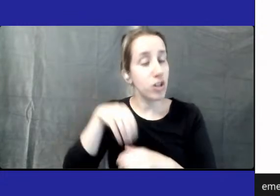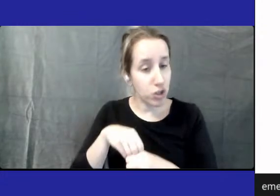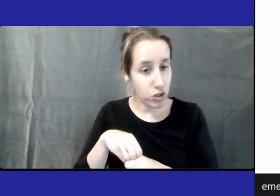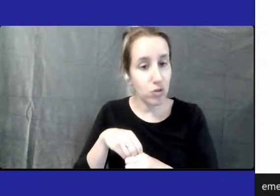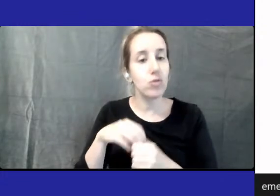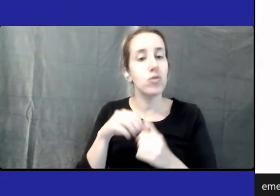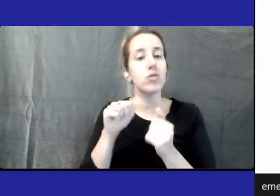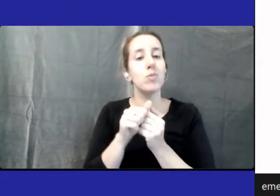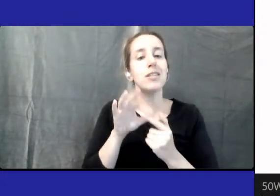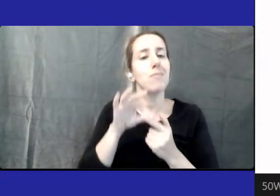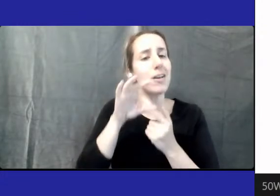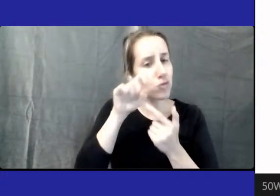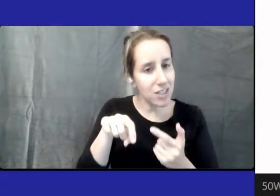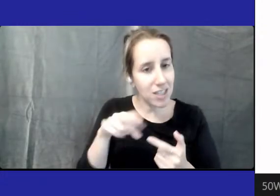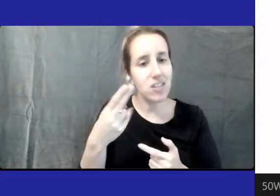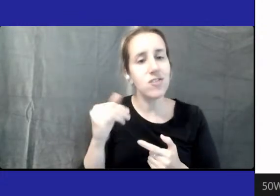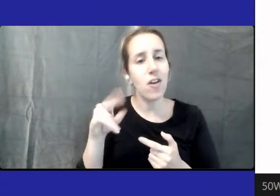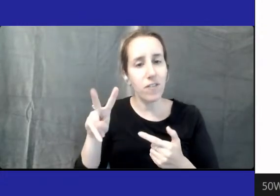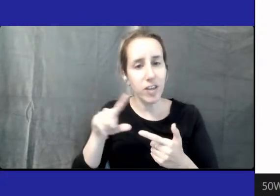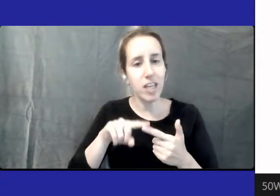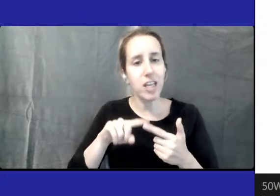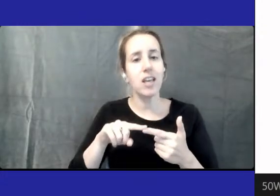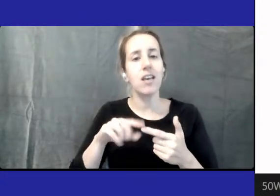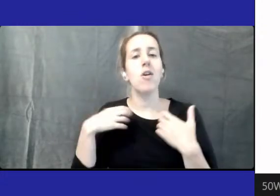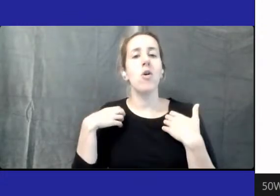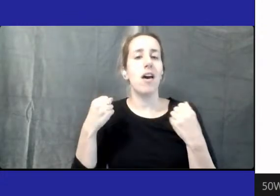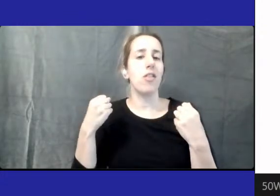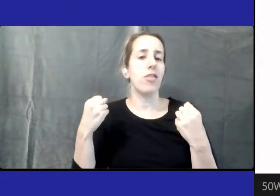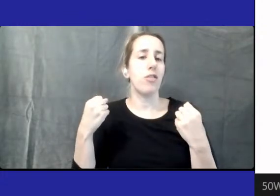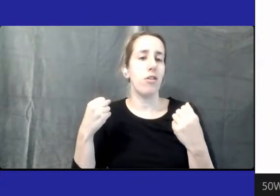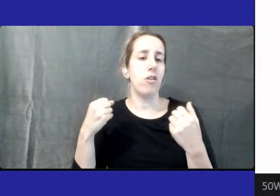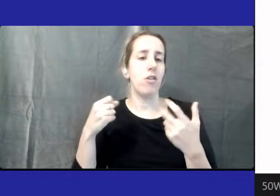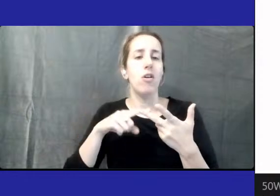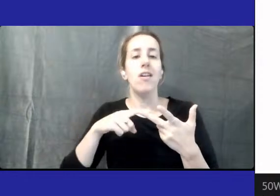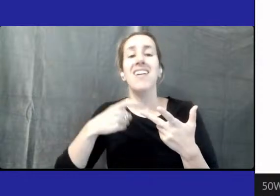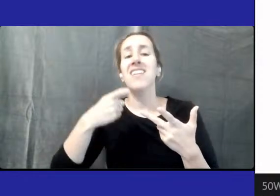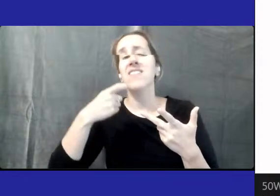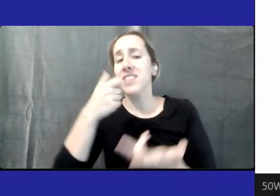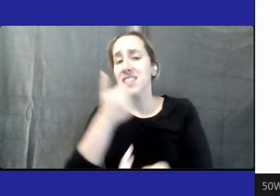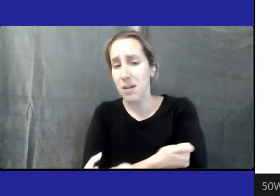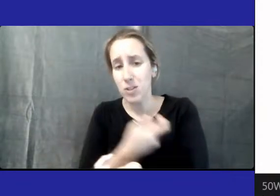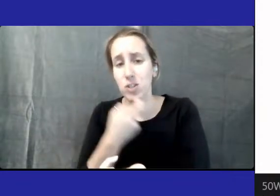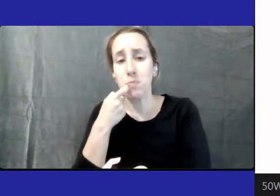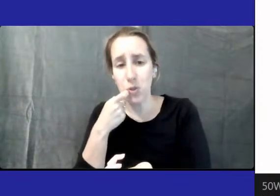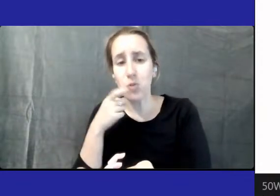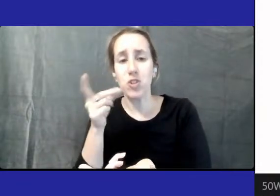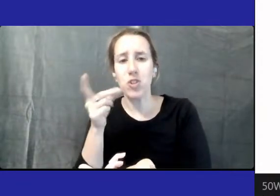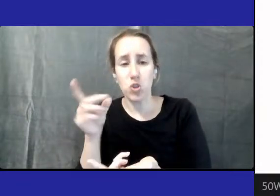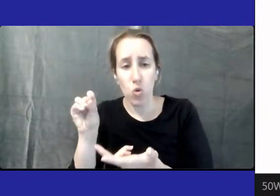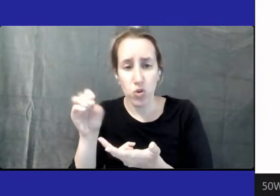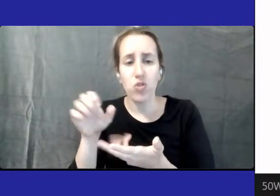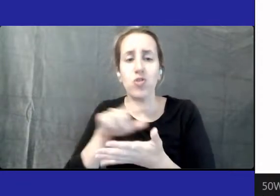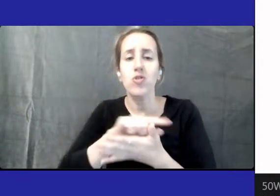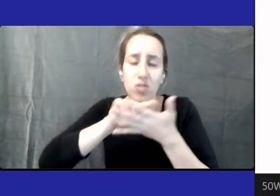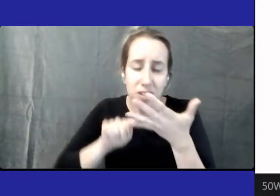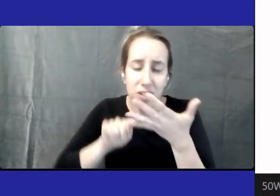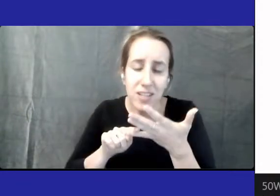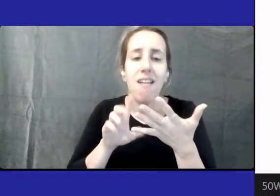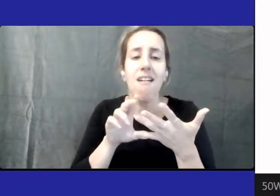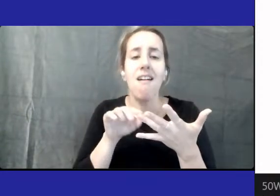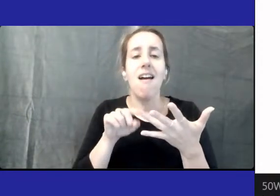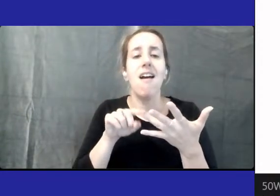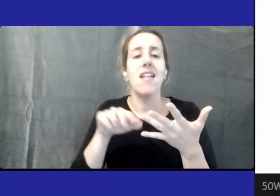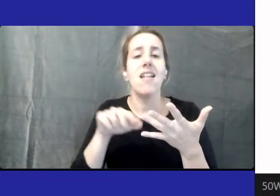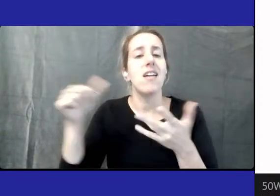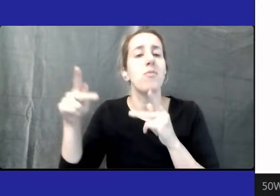recovery plan. Those are the individuals with serious mental illness or substance use disorders, as well as individuals in the essential plan and